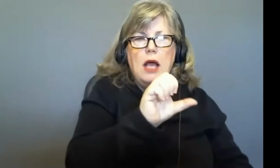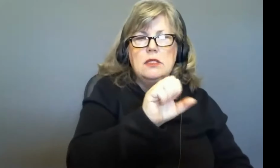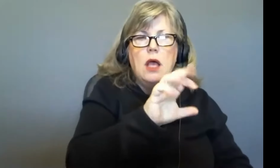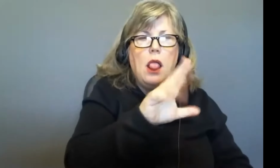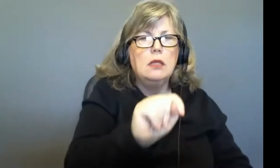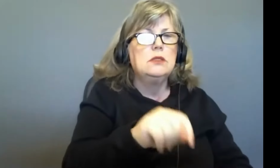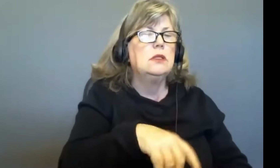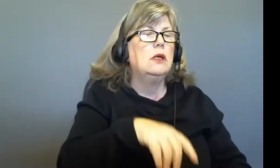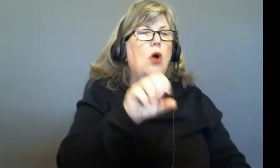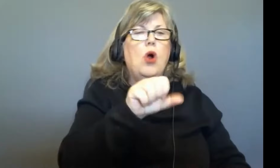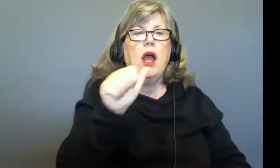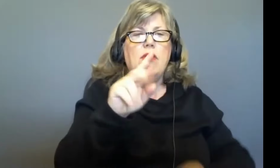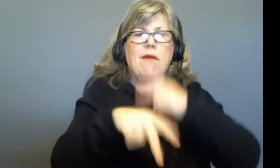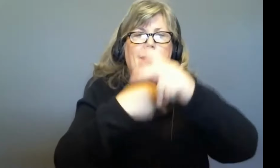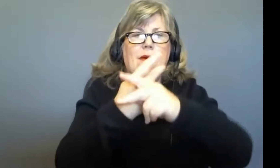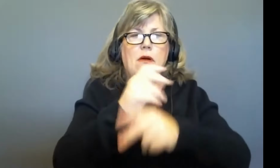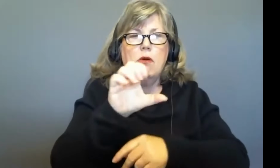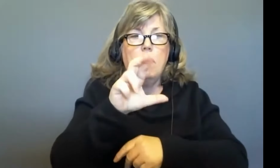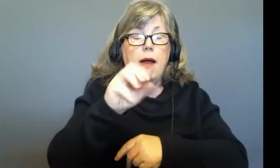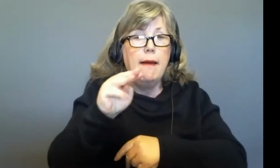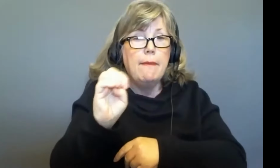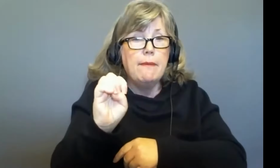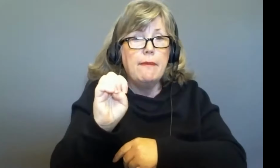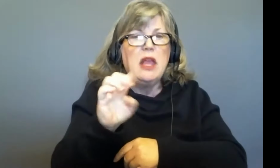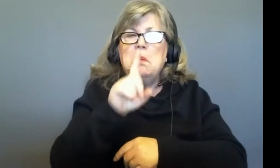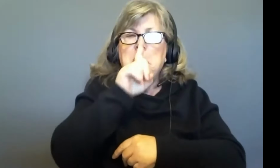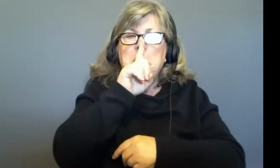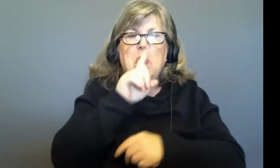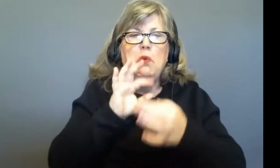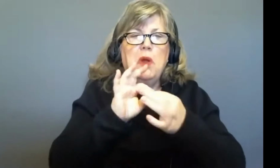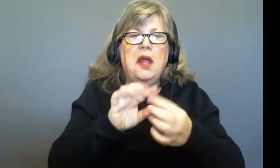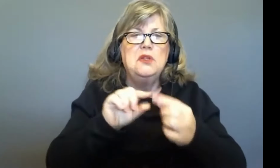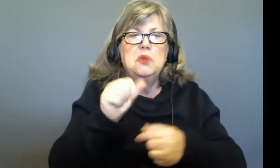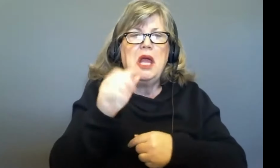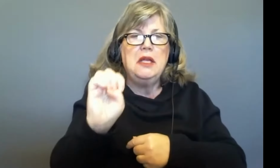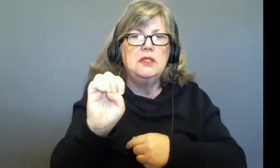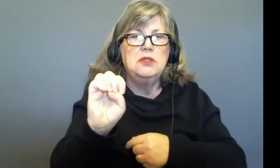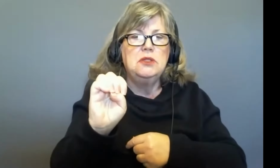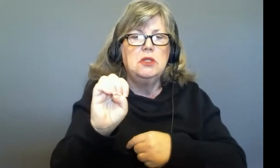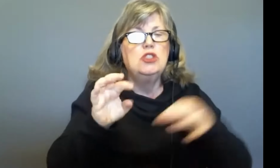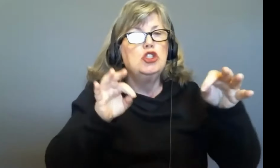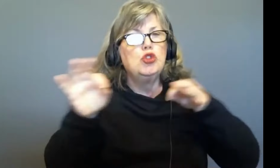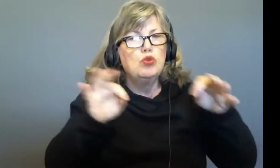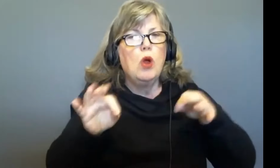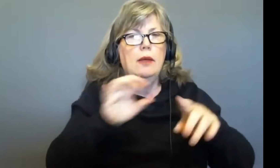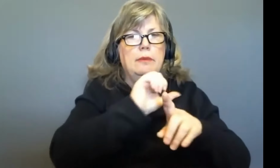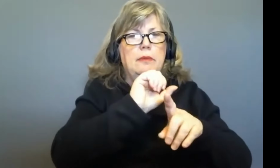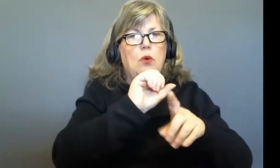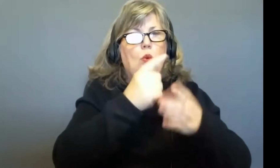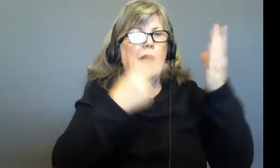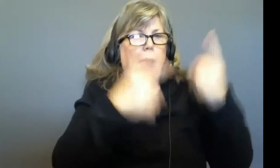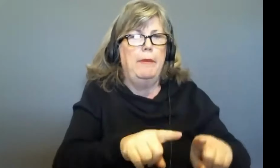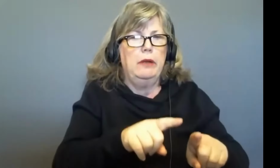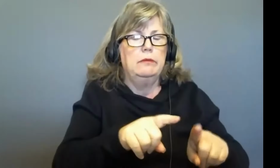type of crimes that are not age specific, but really are describing incidents.